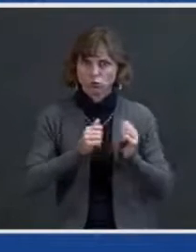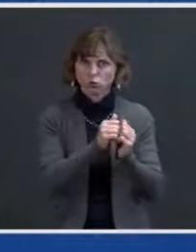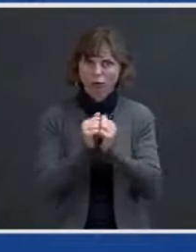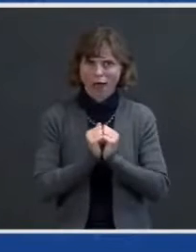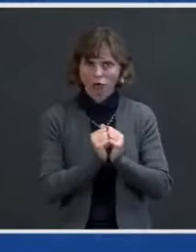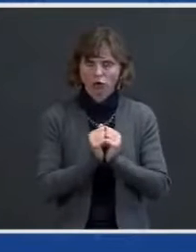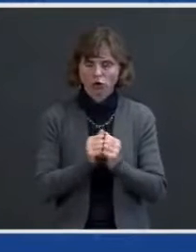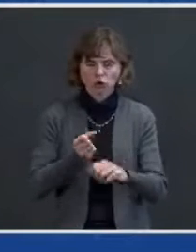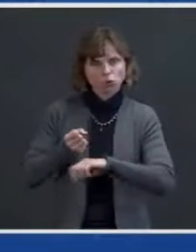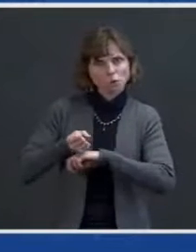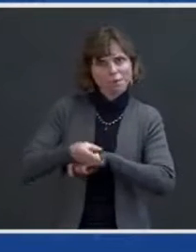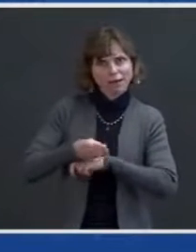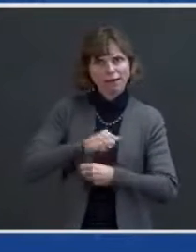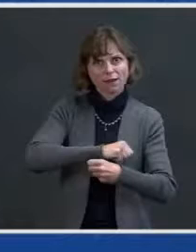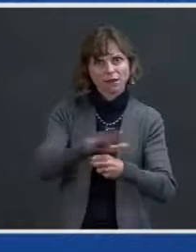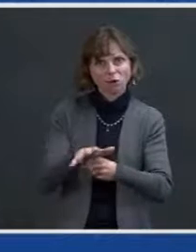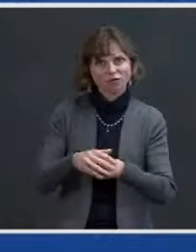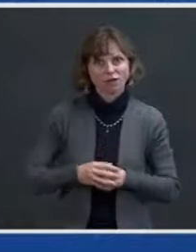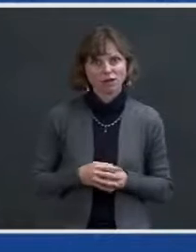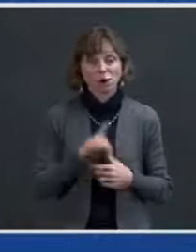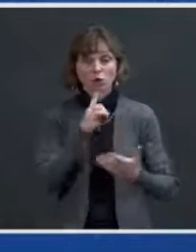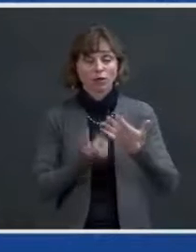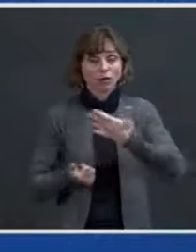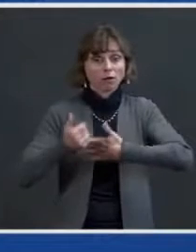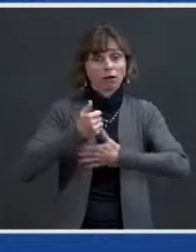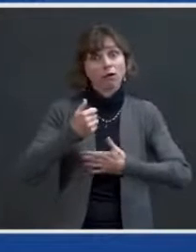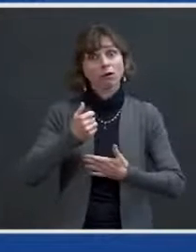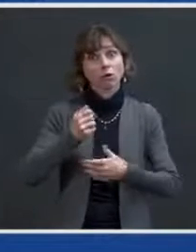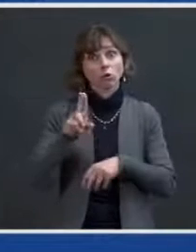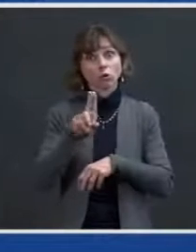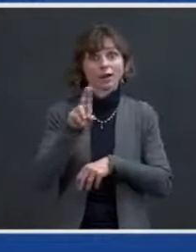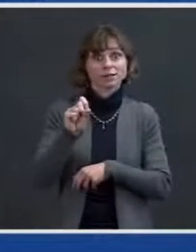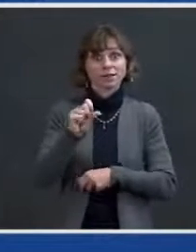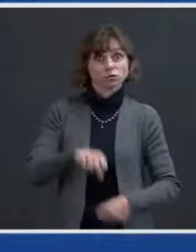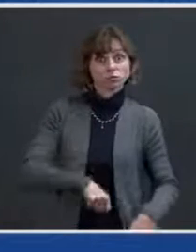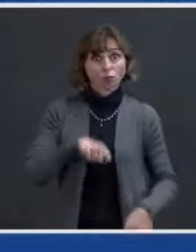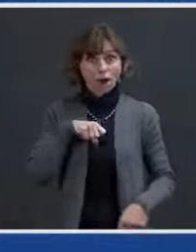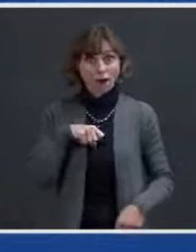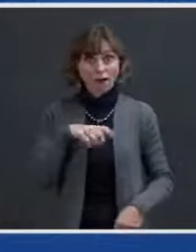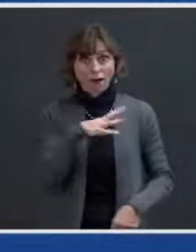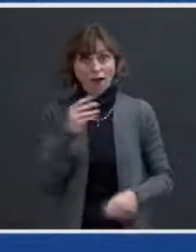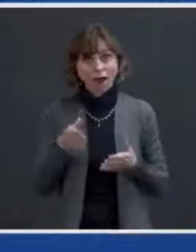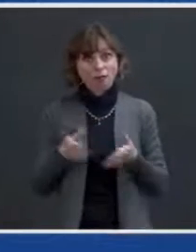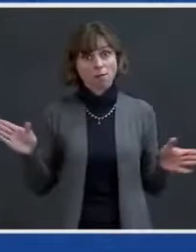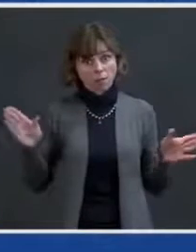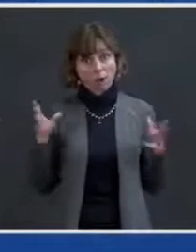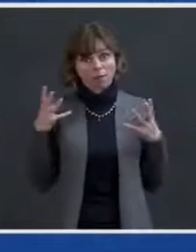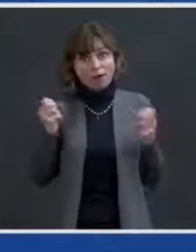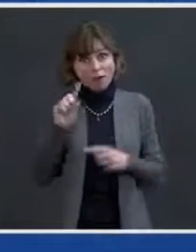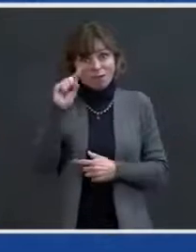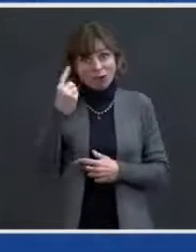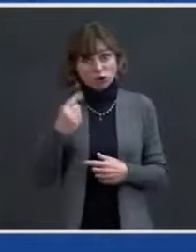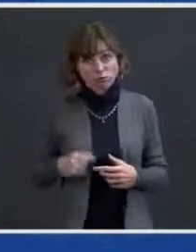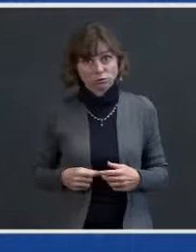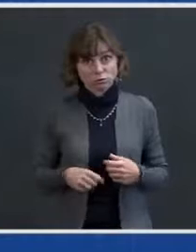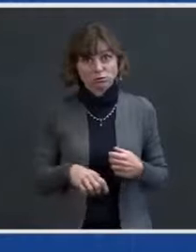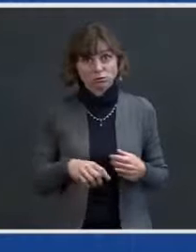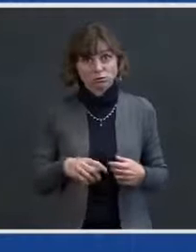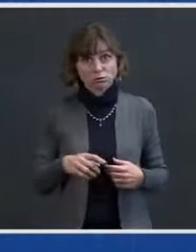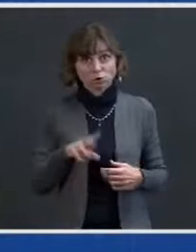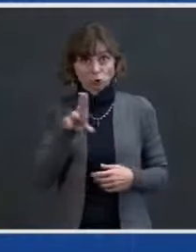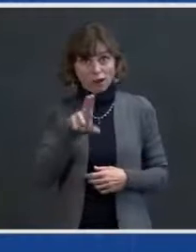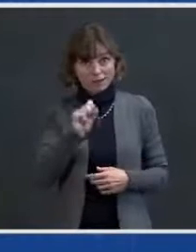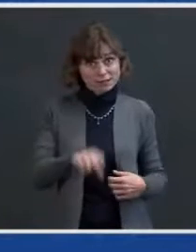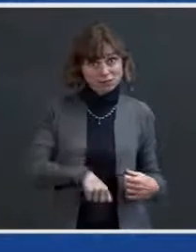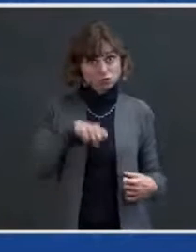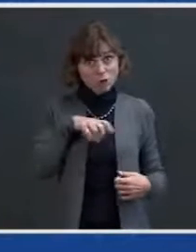putting patriotism and public health first. And I mean that literally, putting patriotism and public health first.